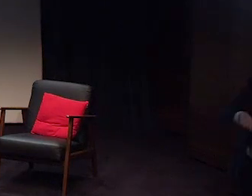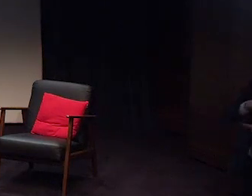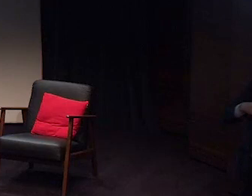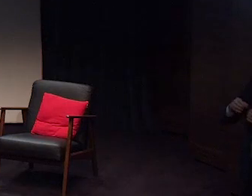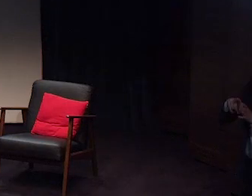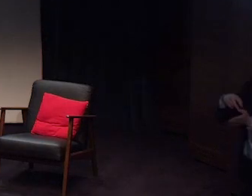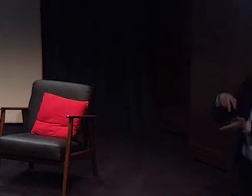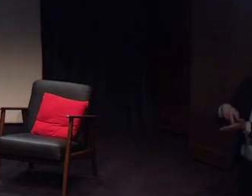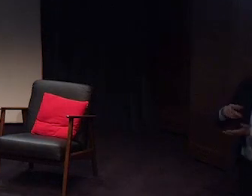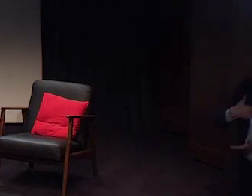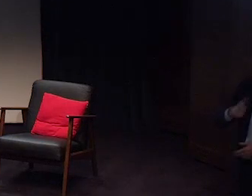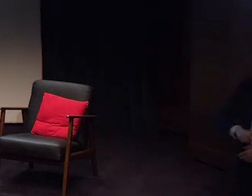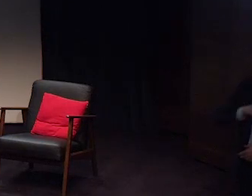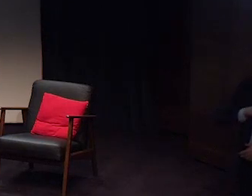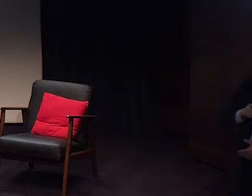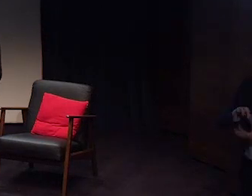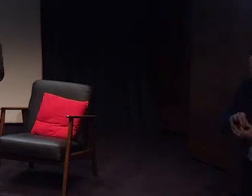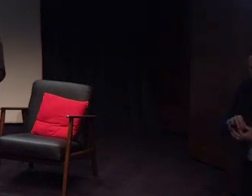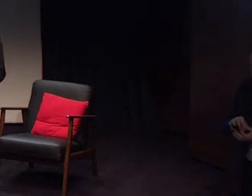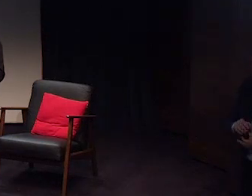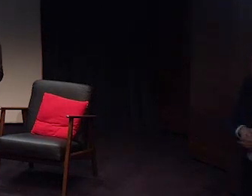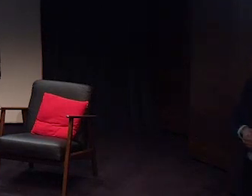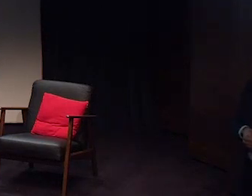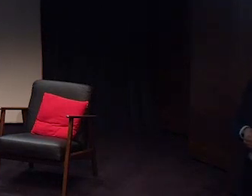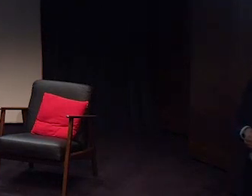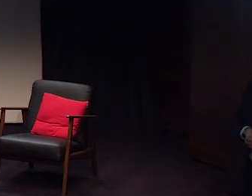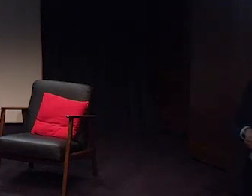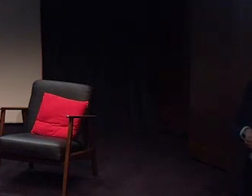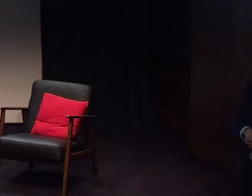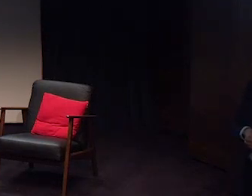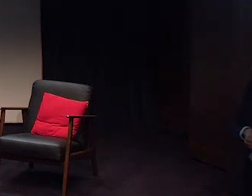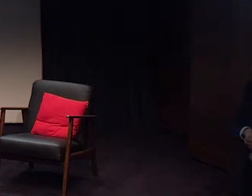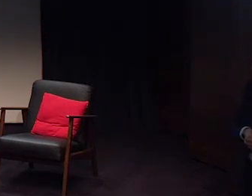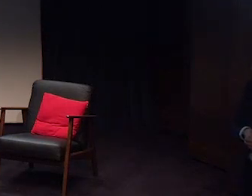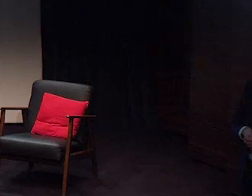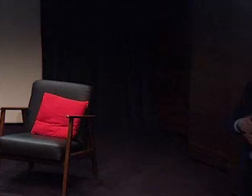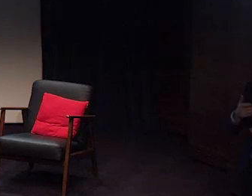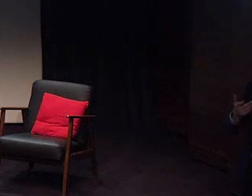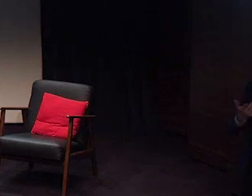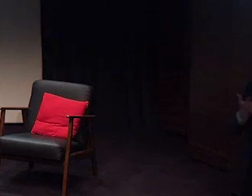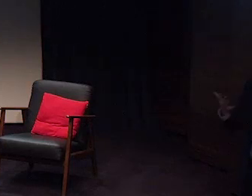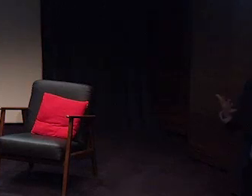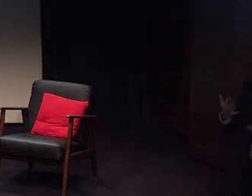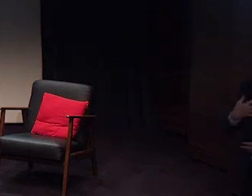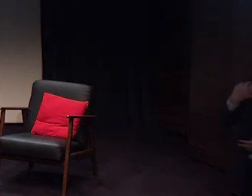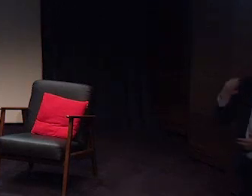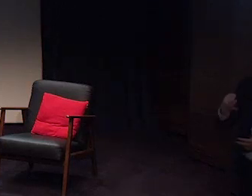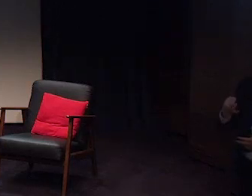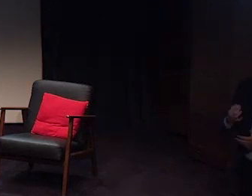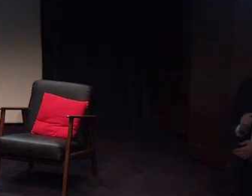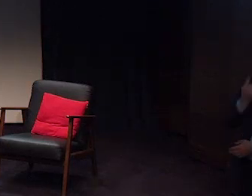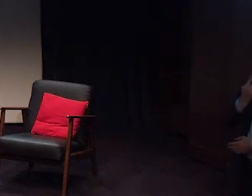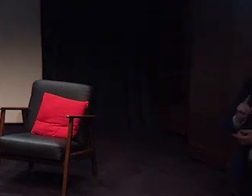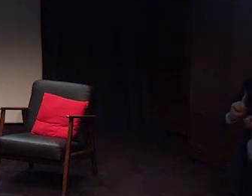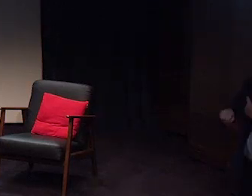scholars. This community joins the other community, which is made up of volunteer first responders.